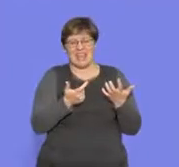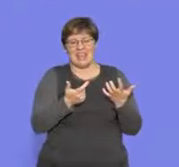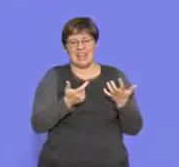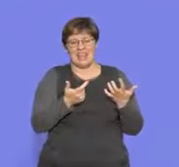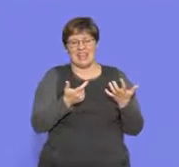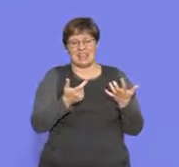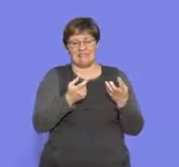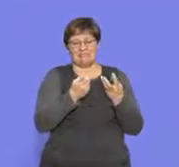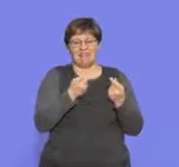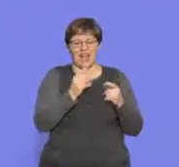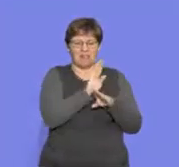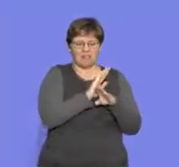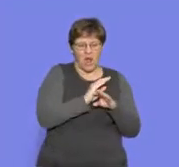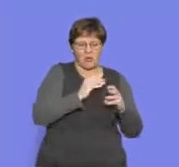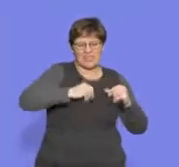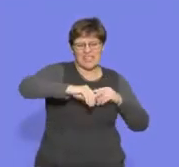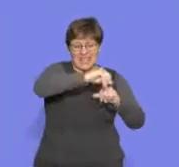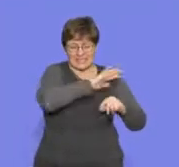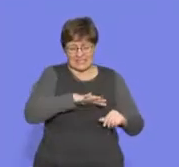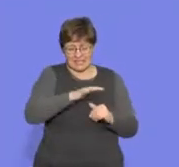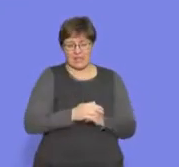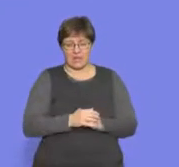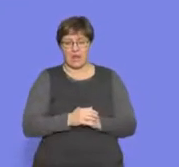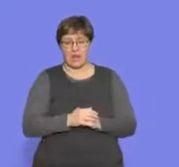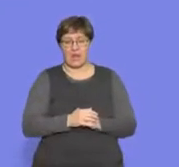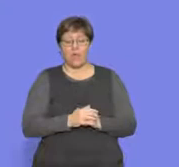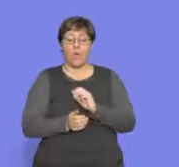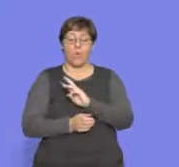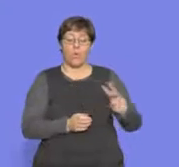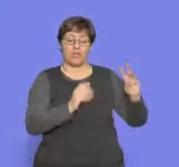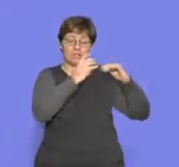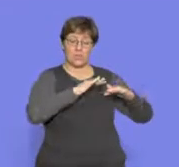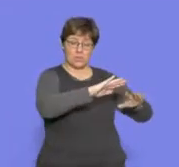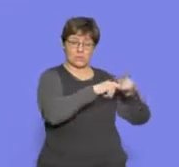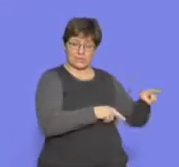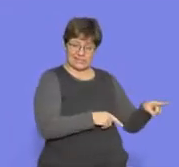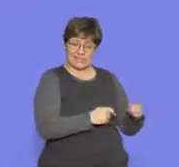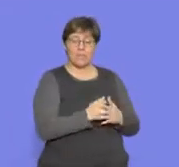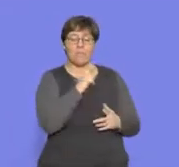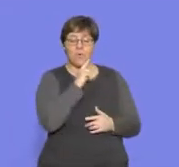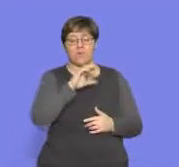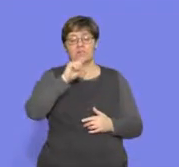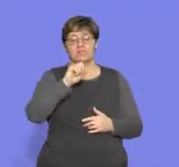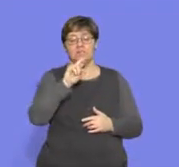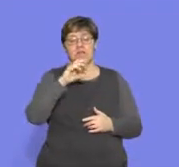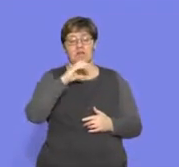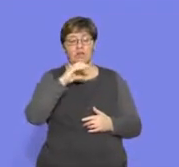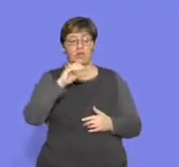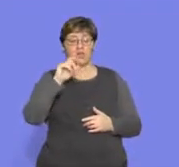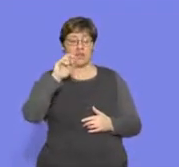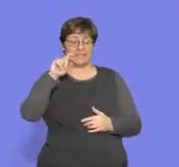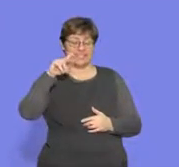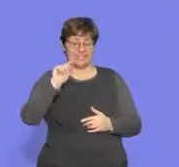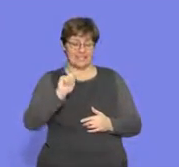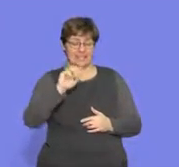there. Further, if we move towards the west coast here, we find that this is your succulent Karoo, and